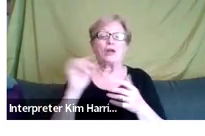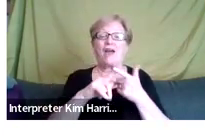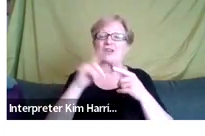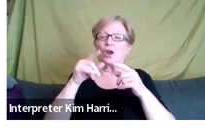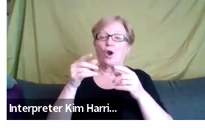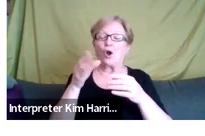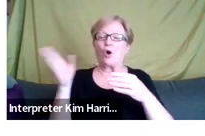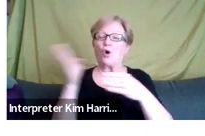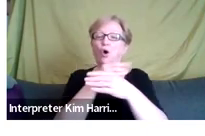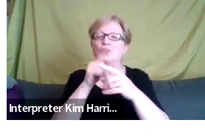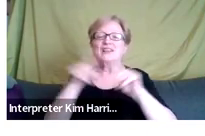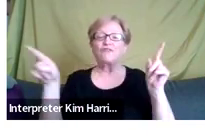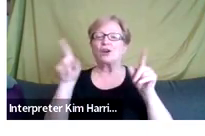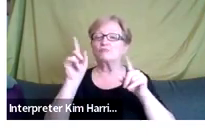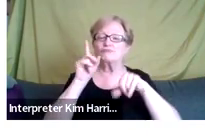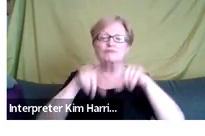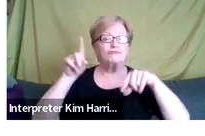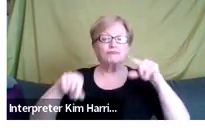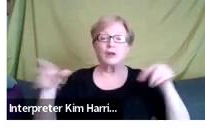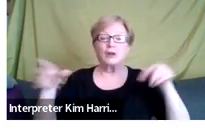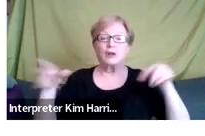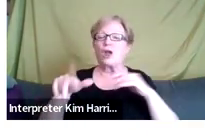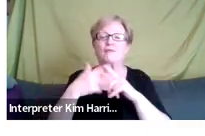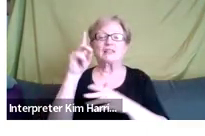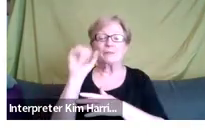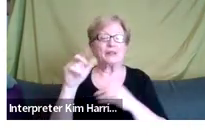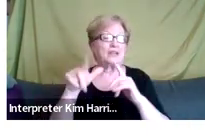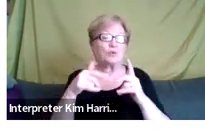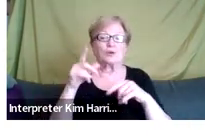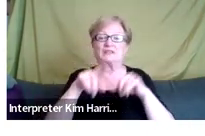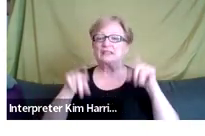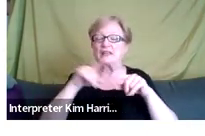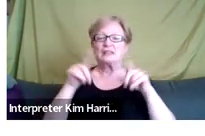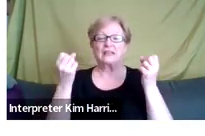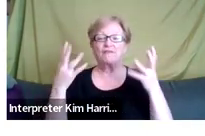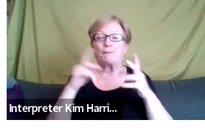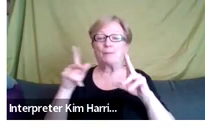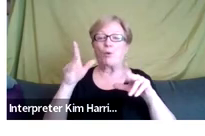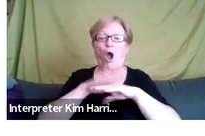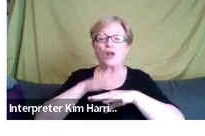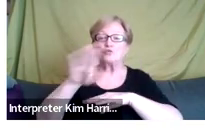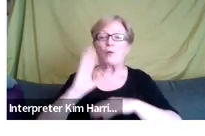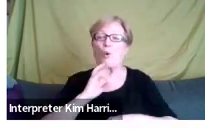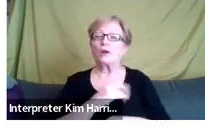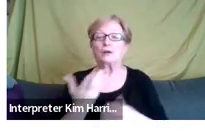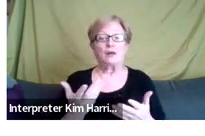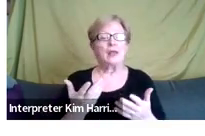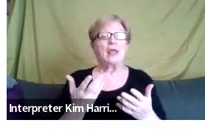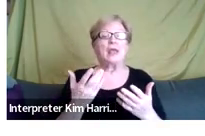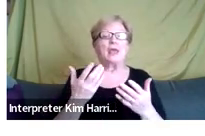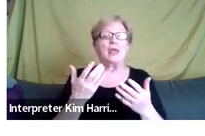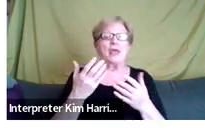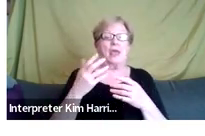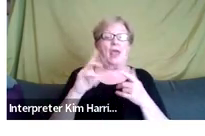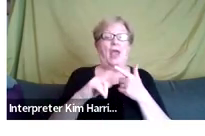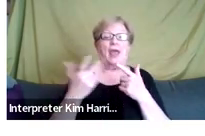of identities on your board to make your board as inclusive as possible. And celebrating inclusive